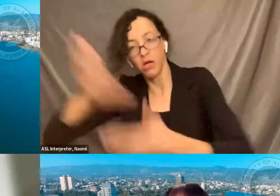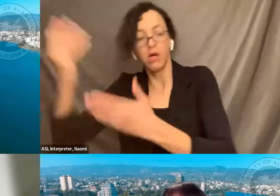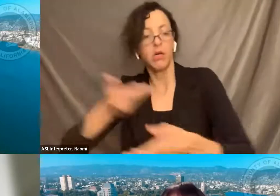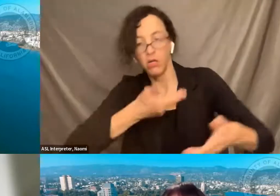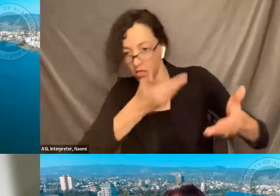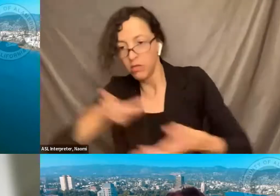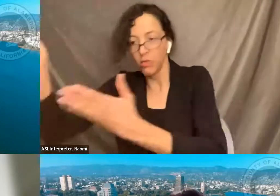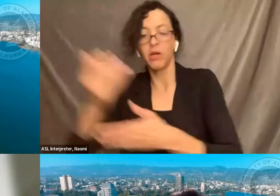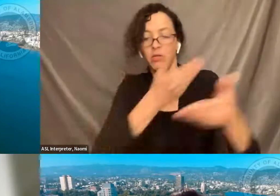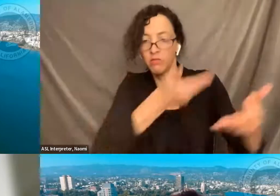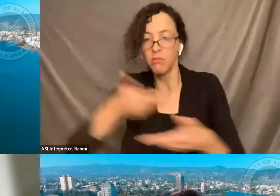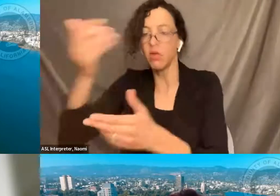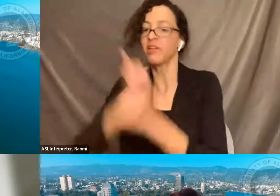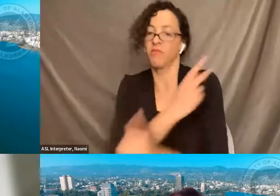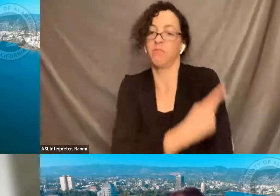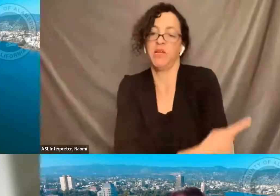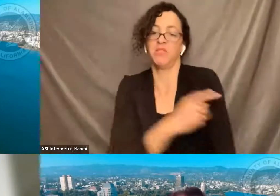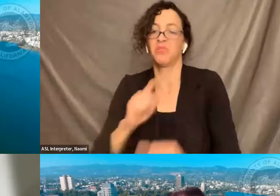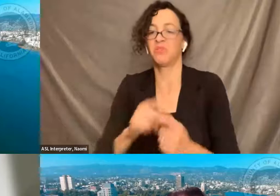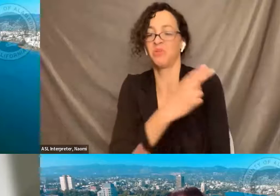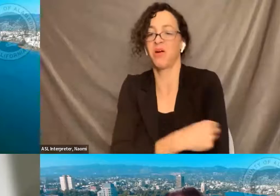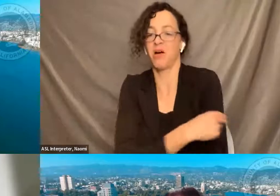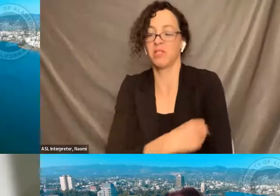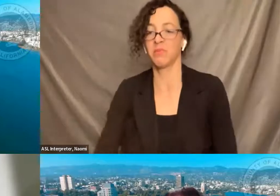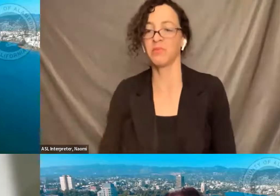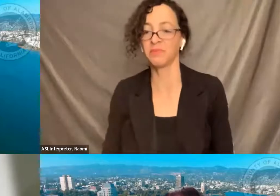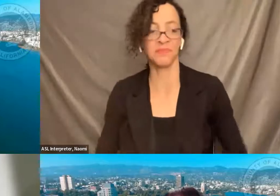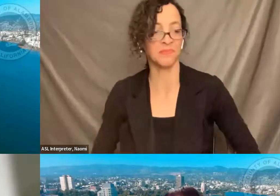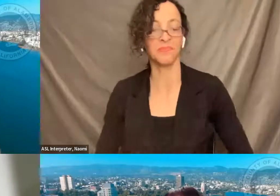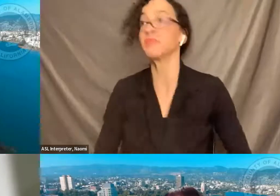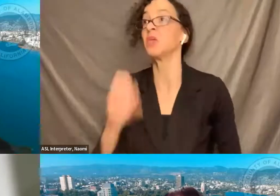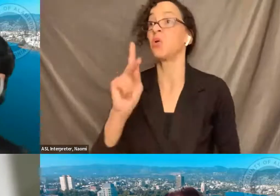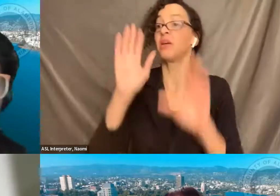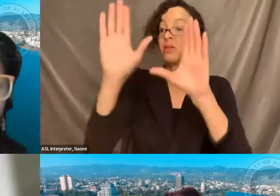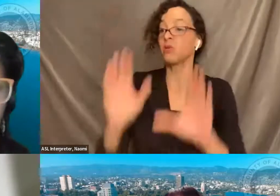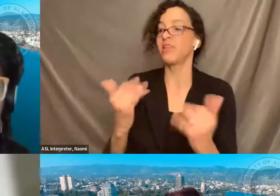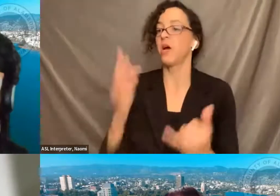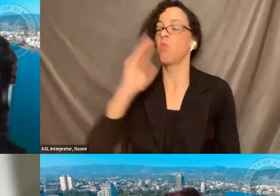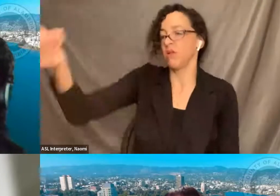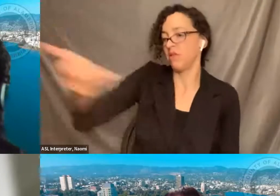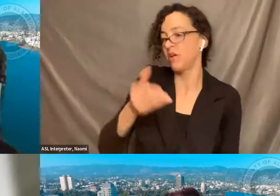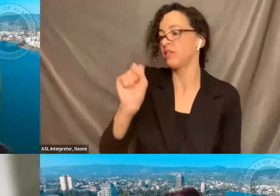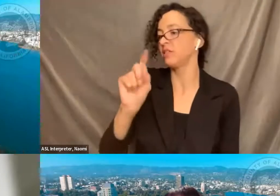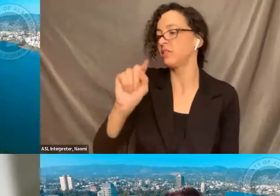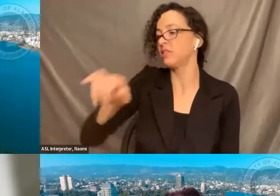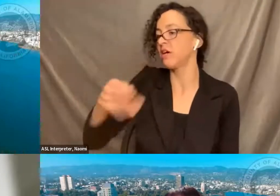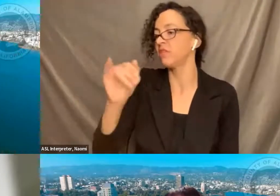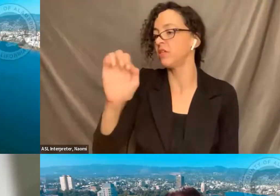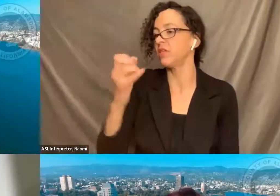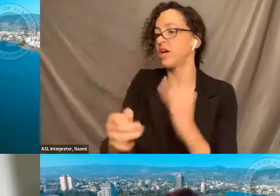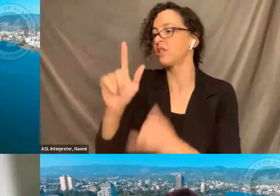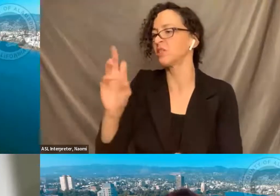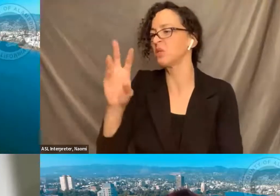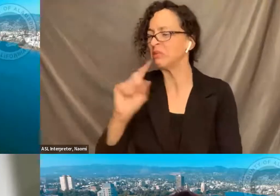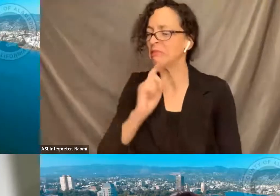Great. Okay, thank you for that. I'm going to invite Stephanie Lewis, and I regret that I didn't introduce you